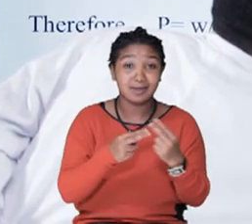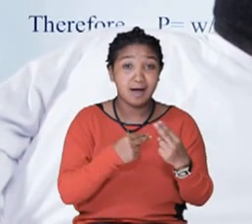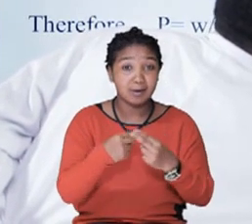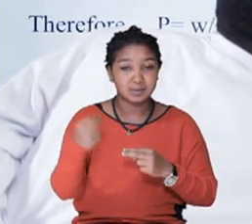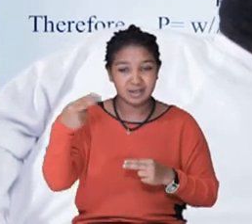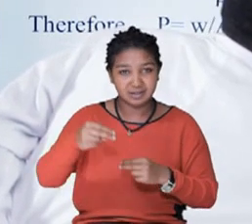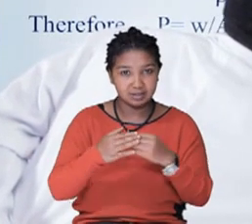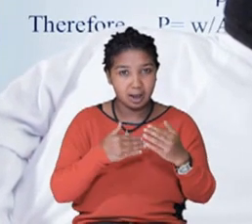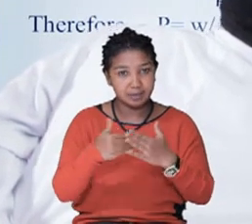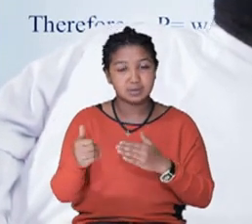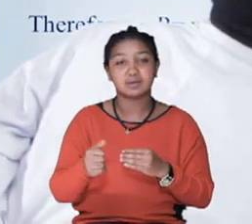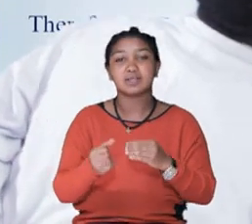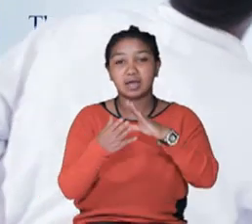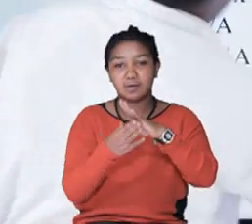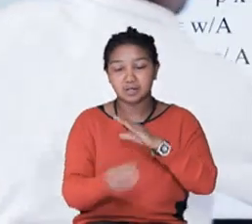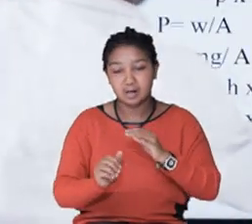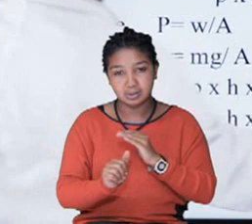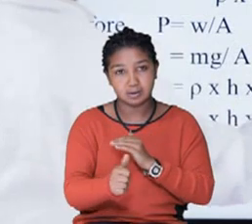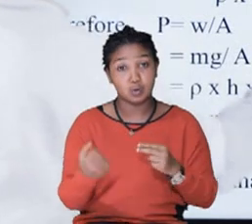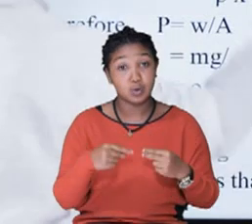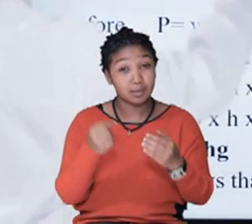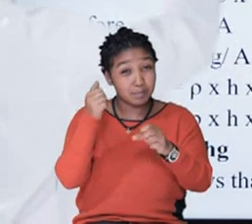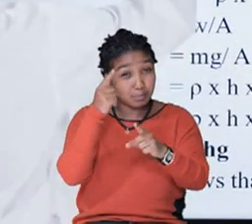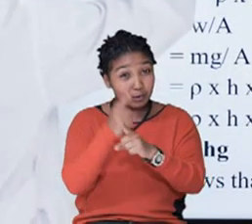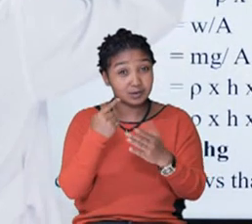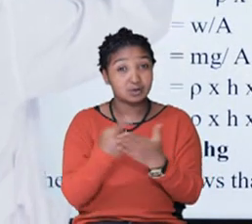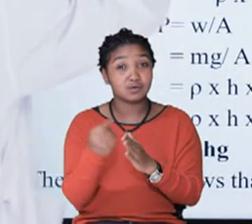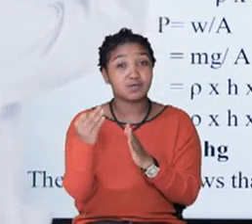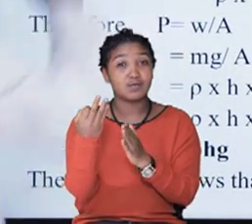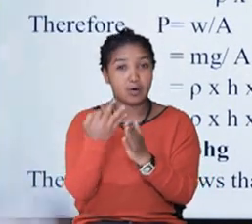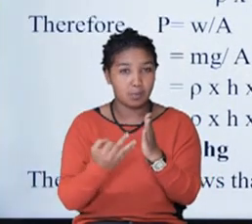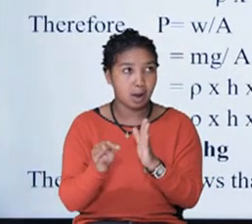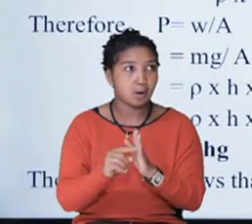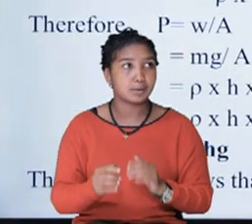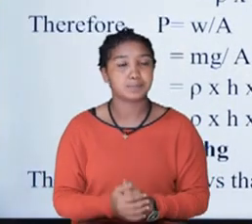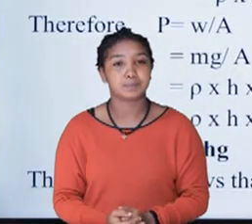times H times gravitational acceleration. We prove this formula.